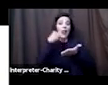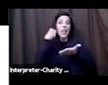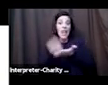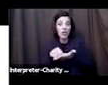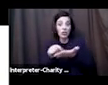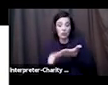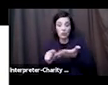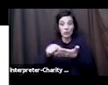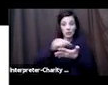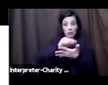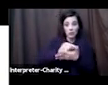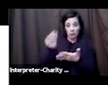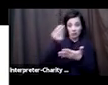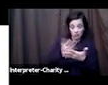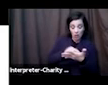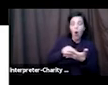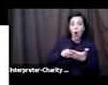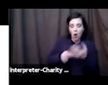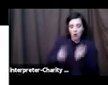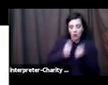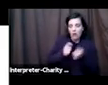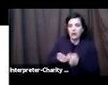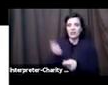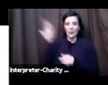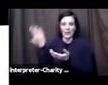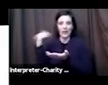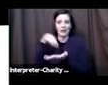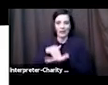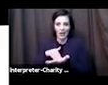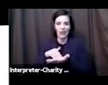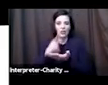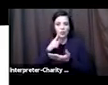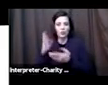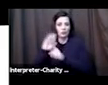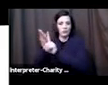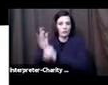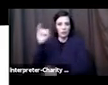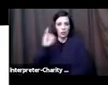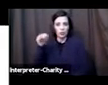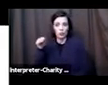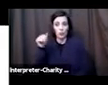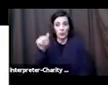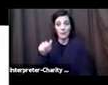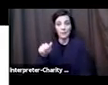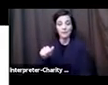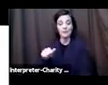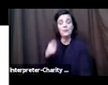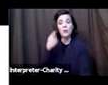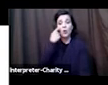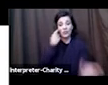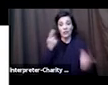that information to help you get the best chance of getting this device funded. For example, a recent case of